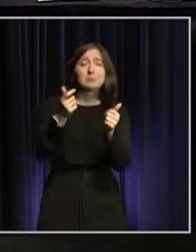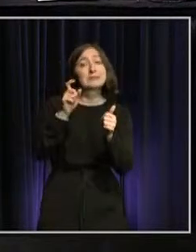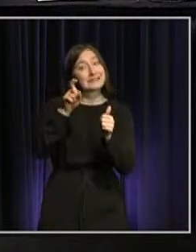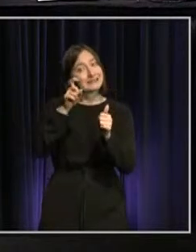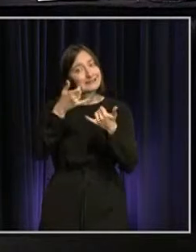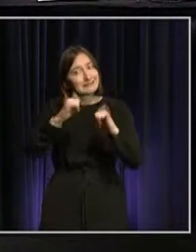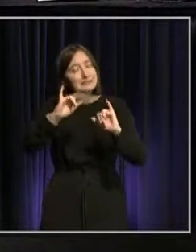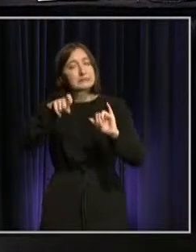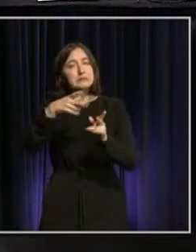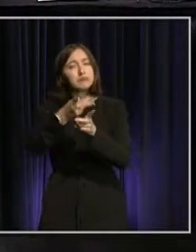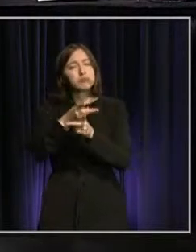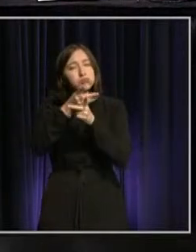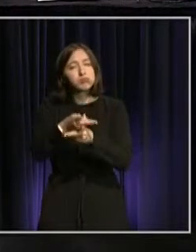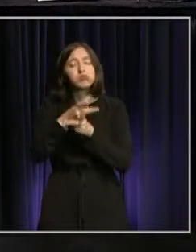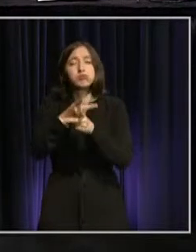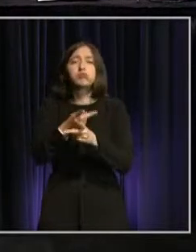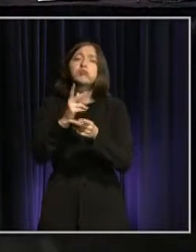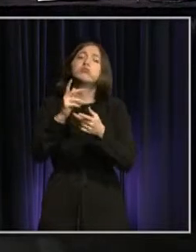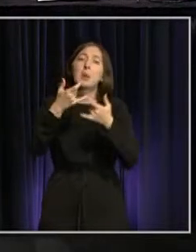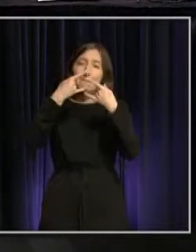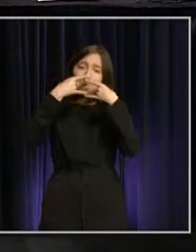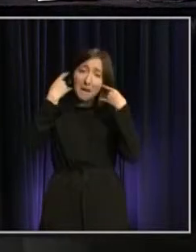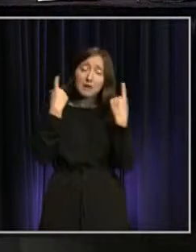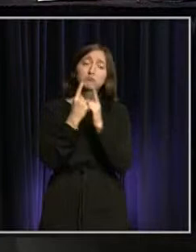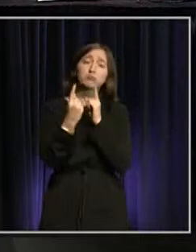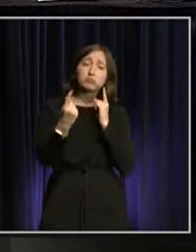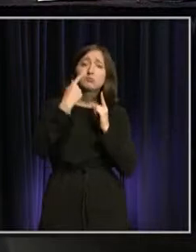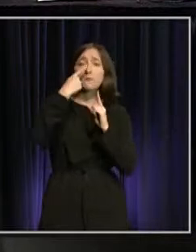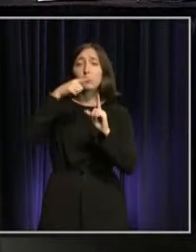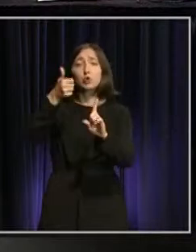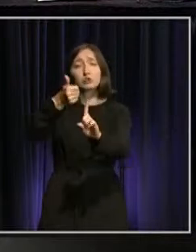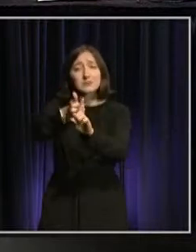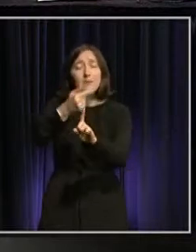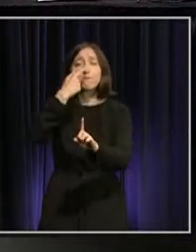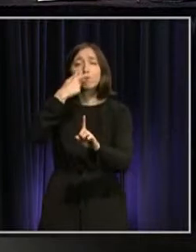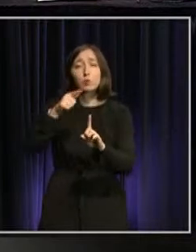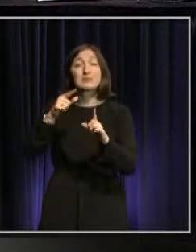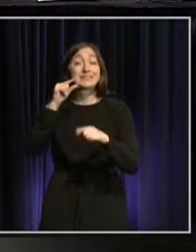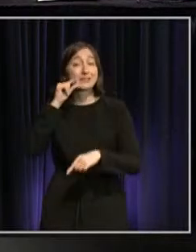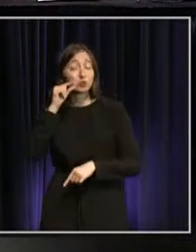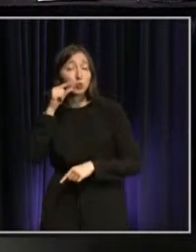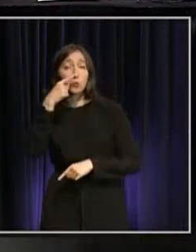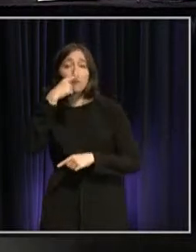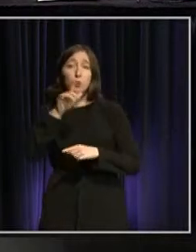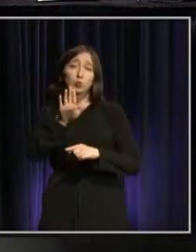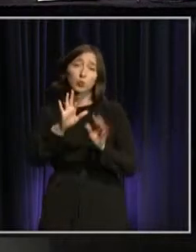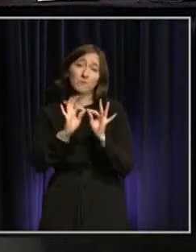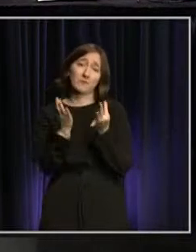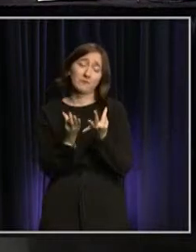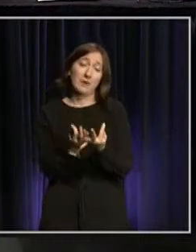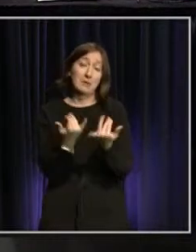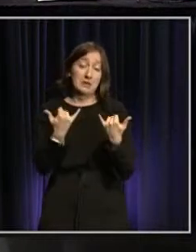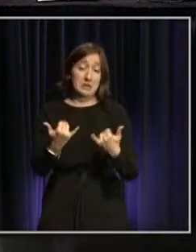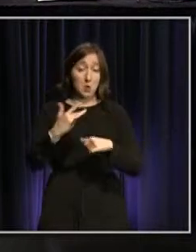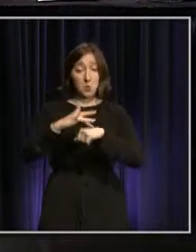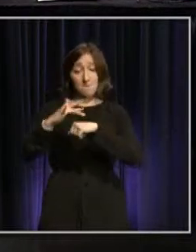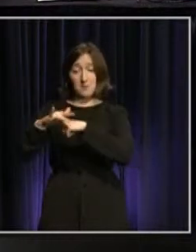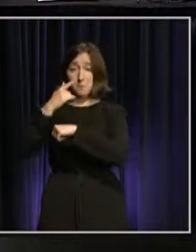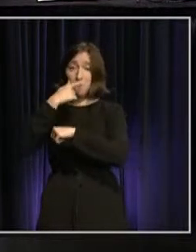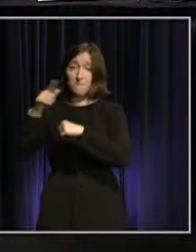proper hygiene. Do it for yourself, do it for your family, and do it for San Antonio. Rita, myself, the judge, and Dr. Alsip are available for